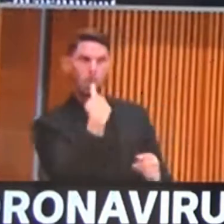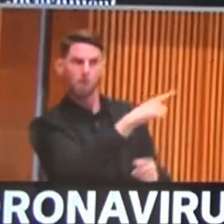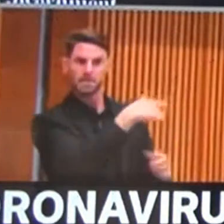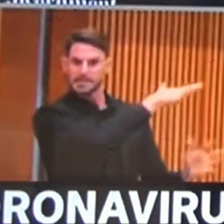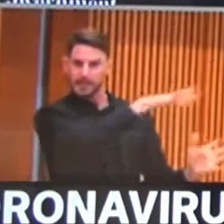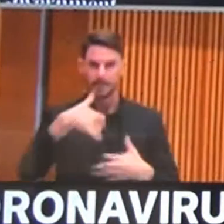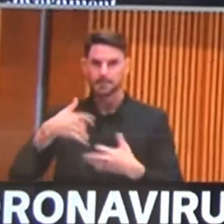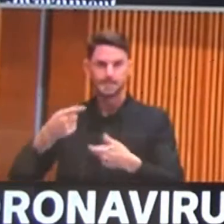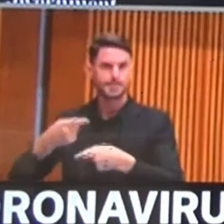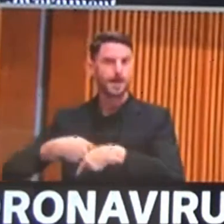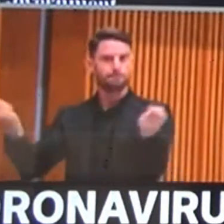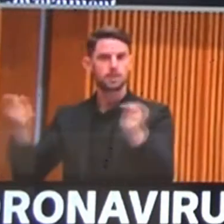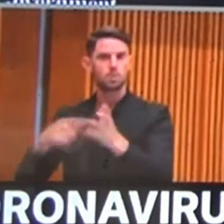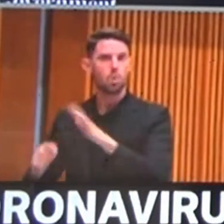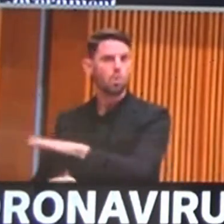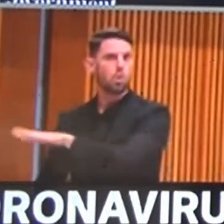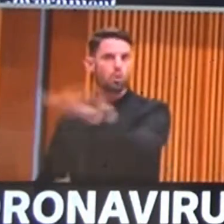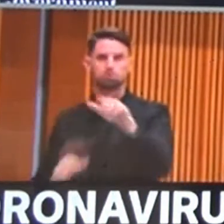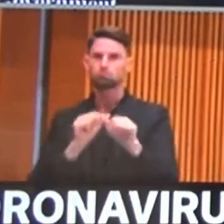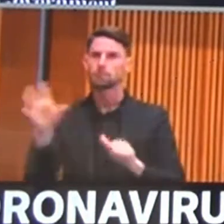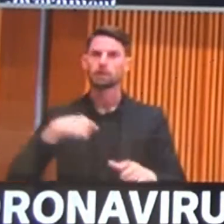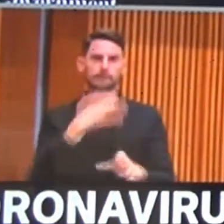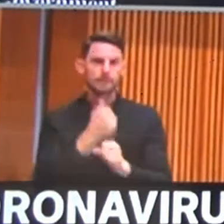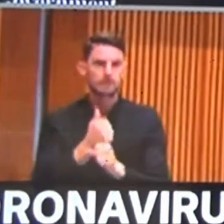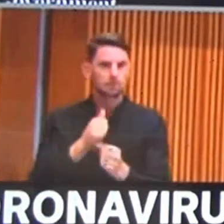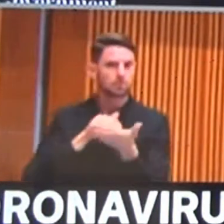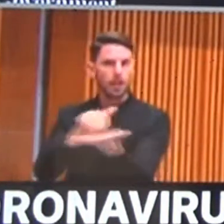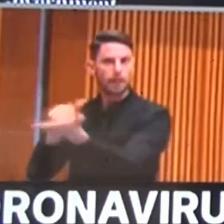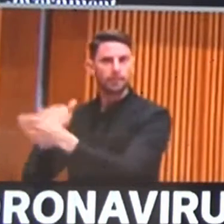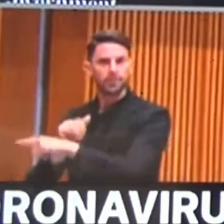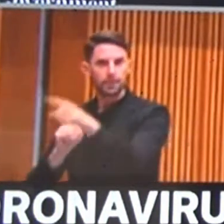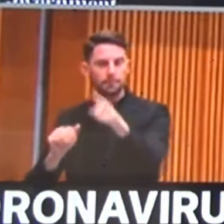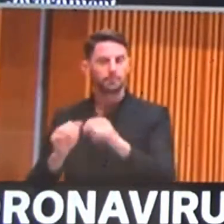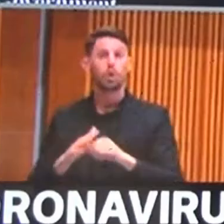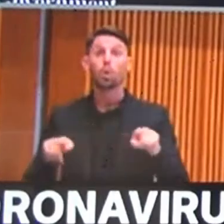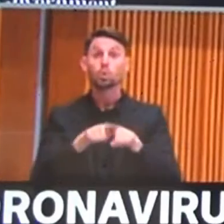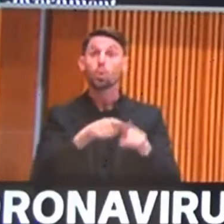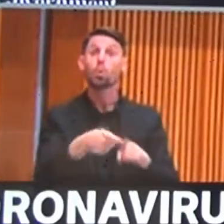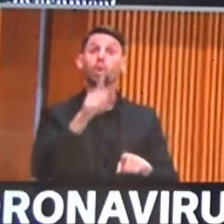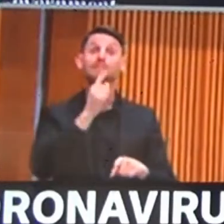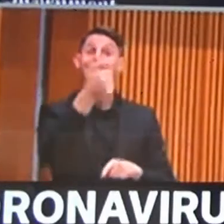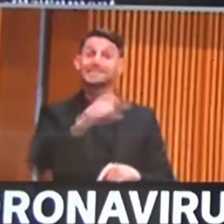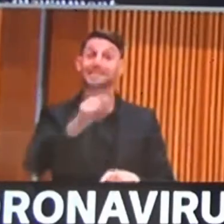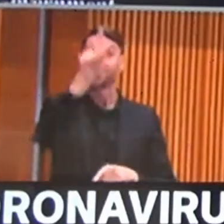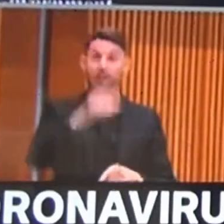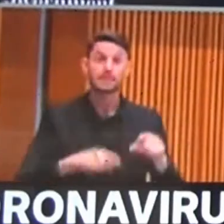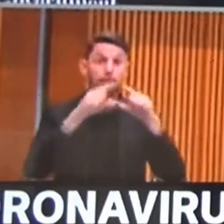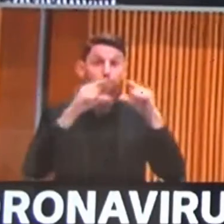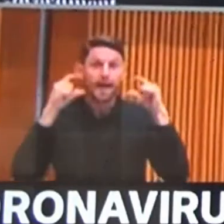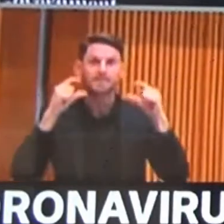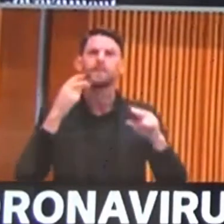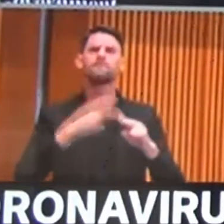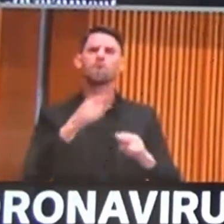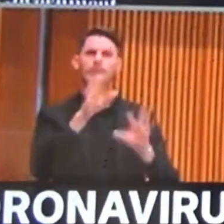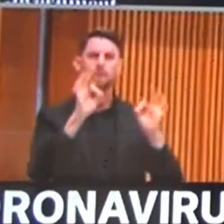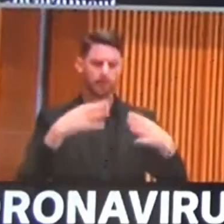the course of the COVID-19 outbreak. It includes 160,000 for our respiratory clinics